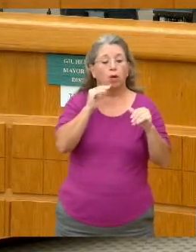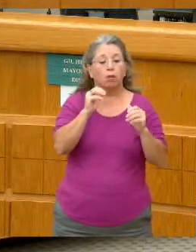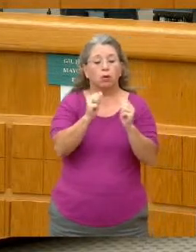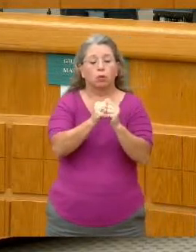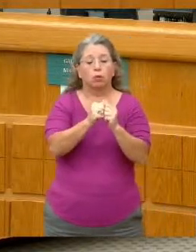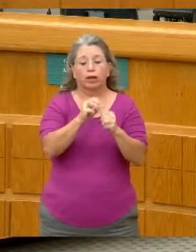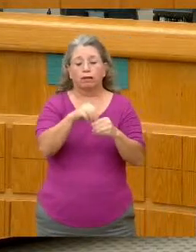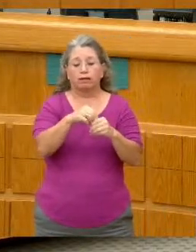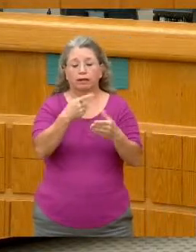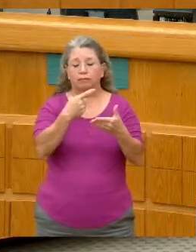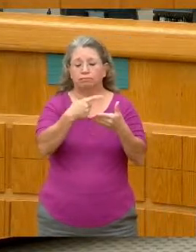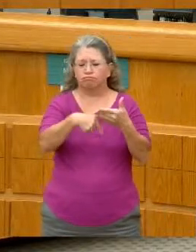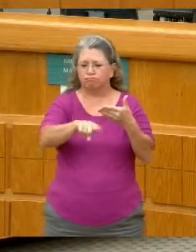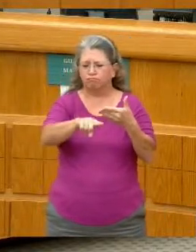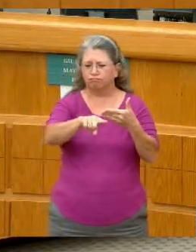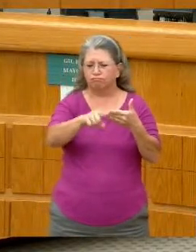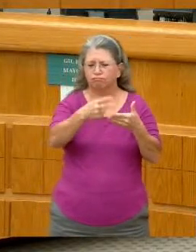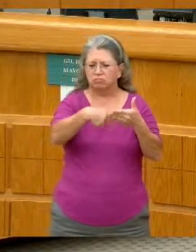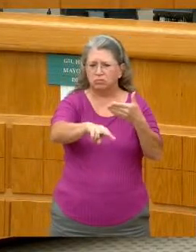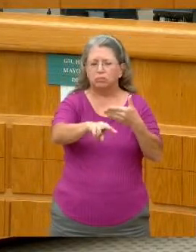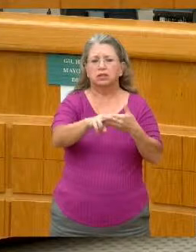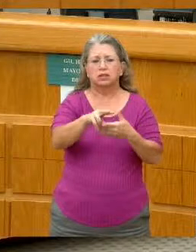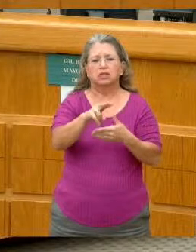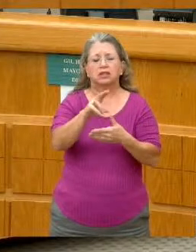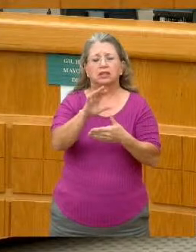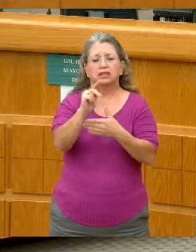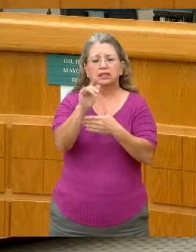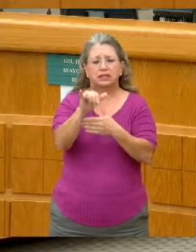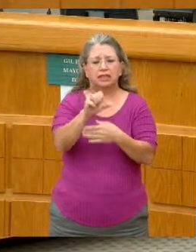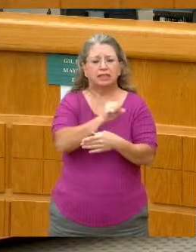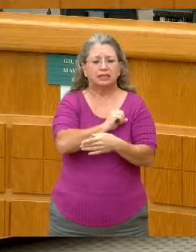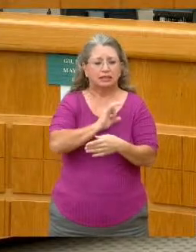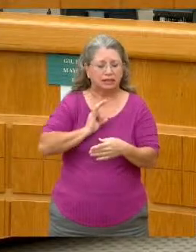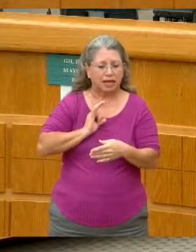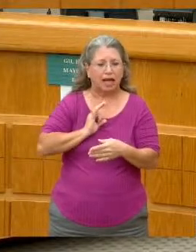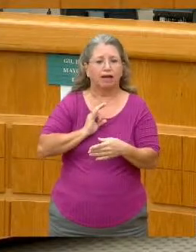the city staff under the leadership of the city manager will